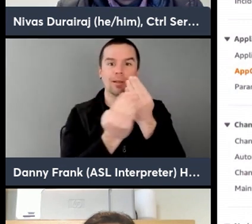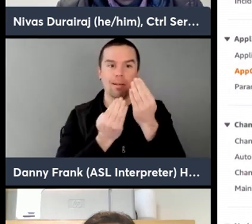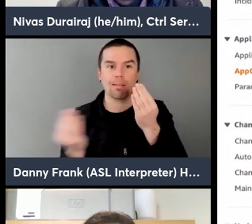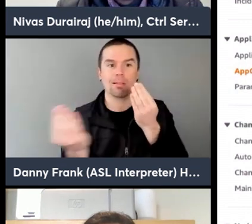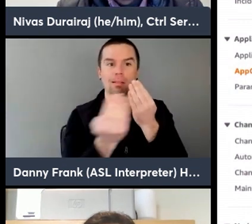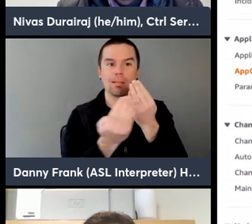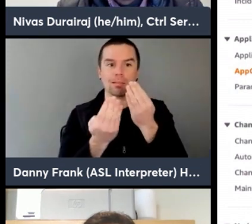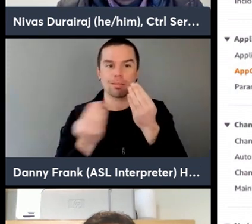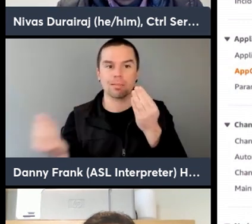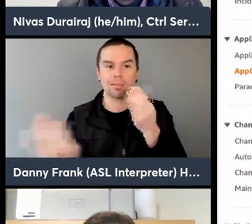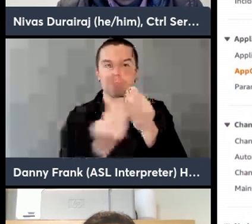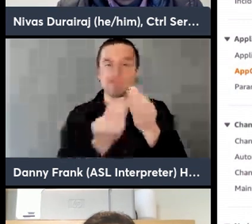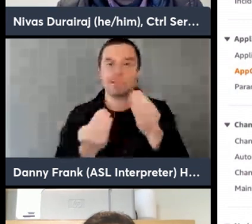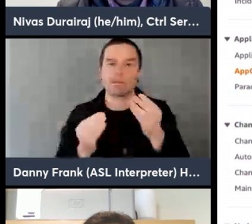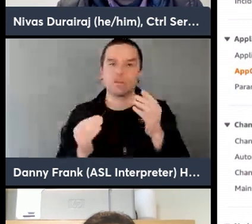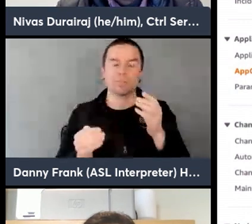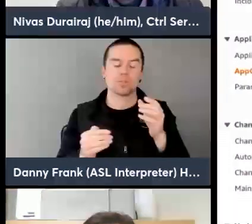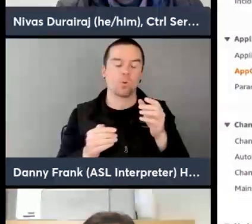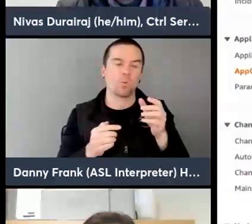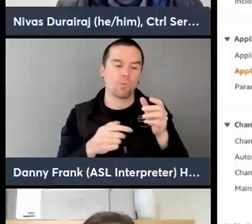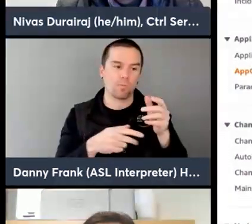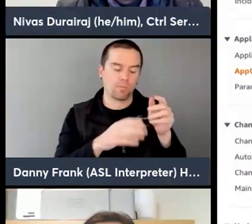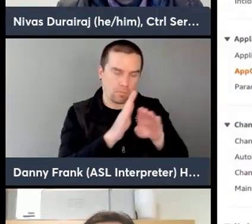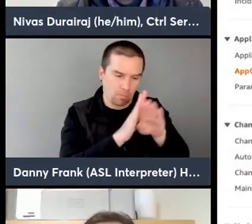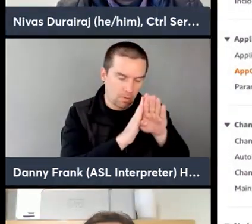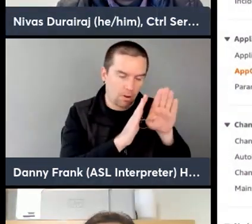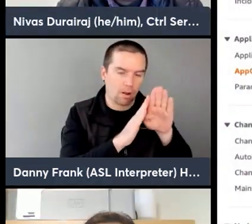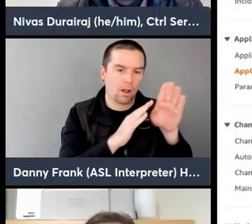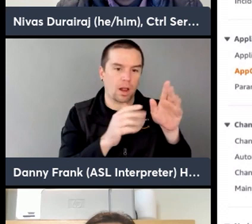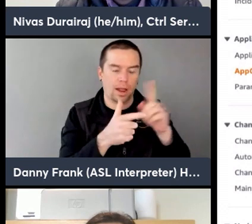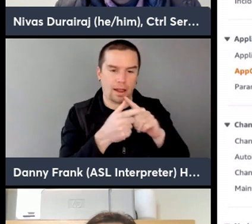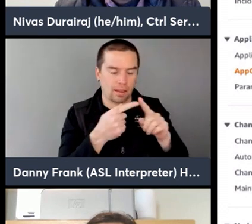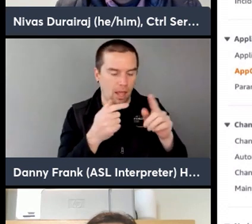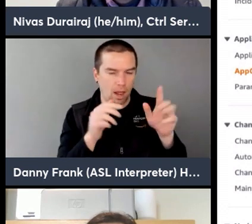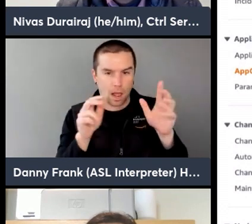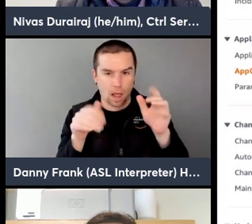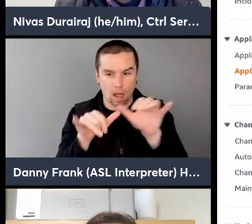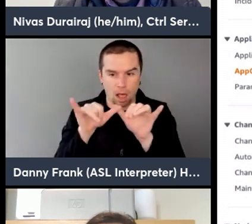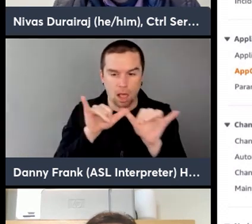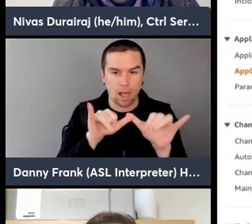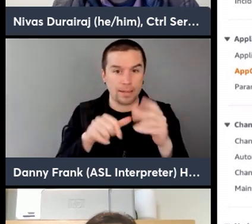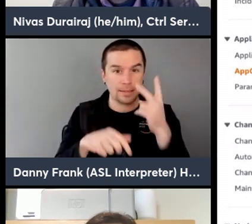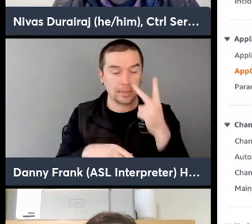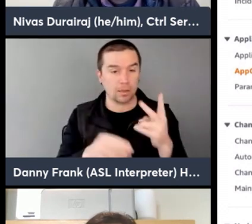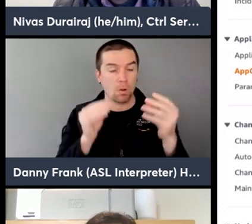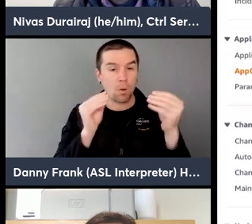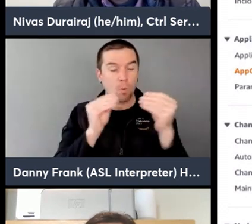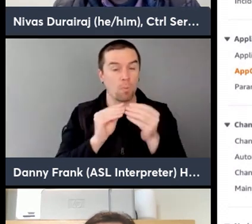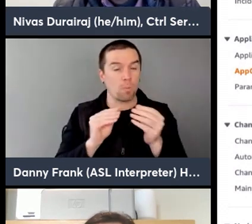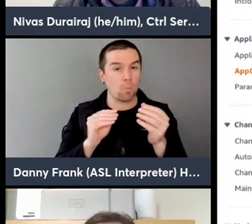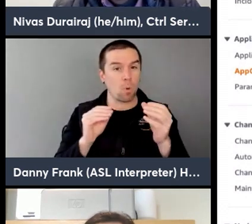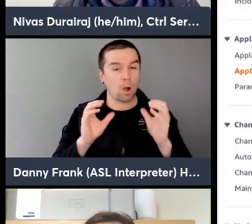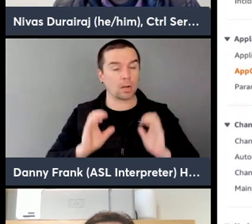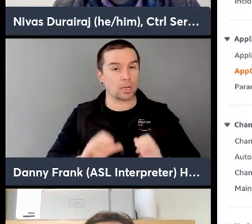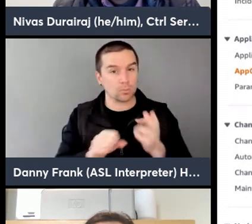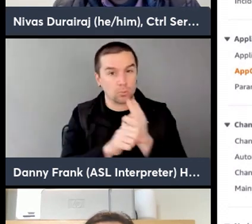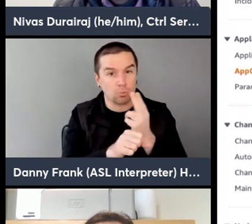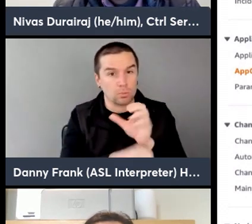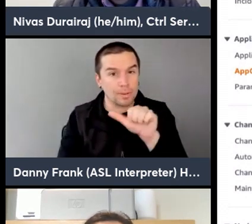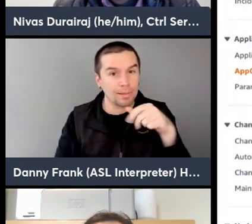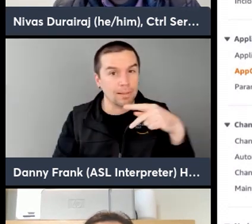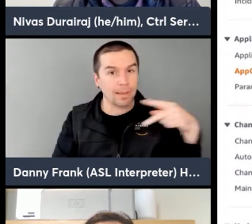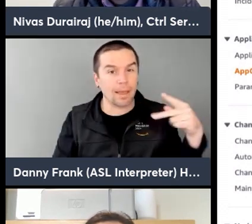provisioning it and then confirming to see, are we attracting more visitors to the application, like that. Totally. Yeah. And